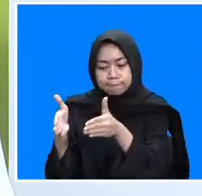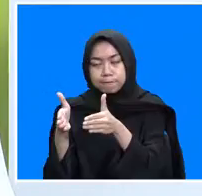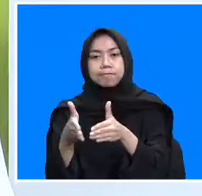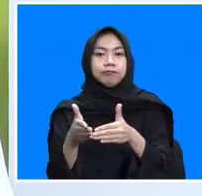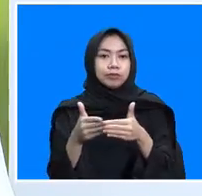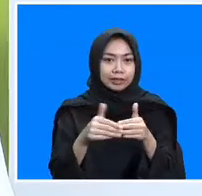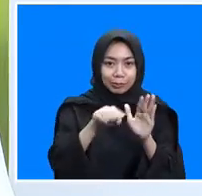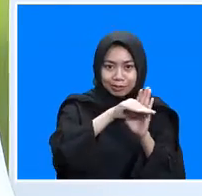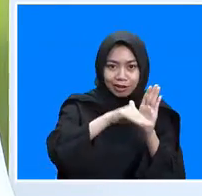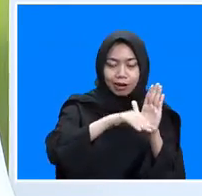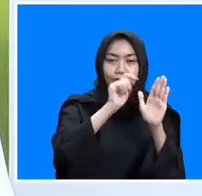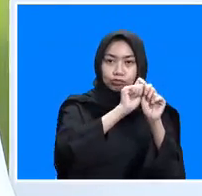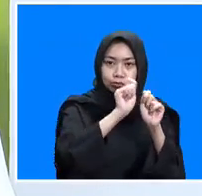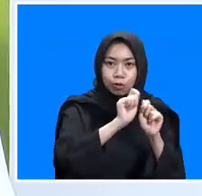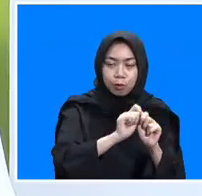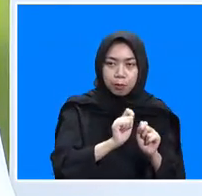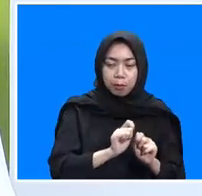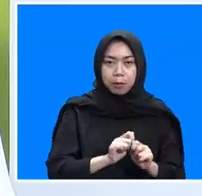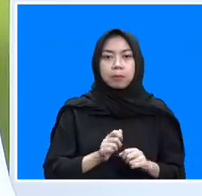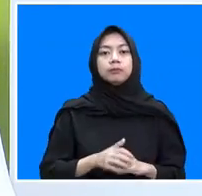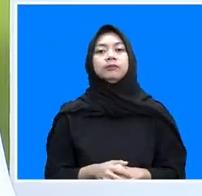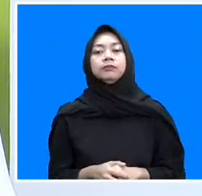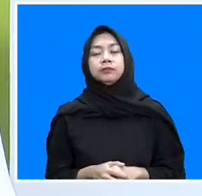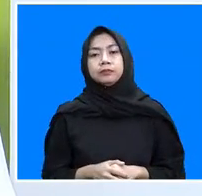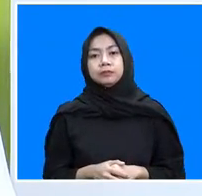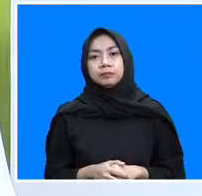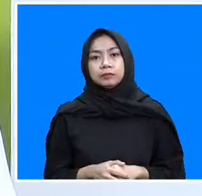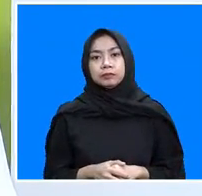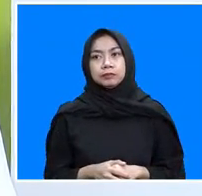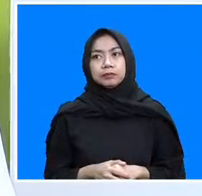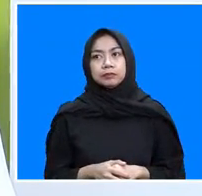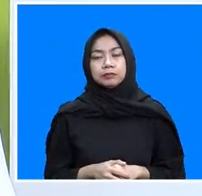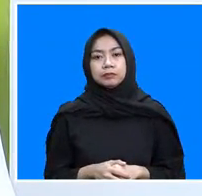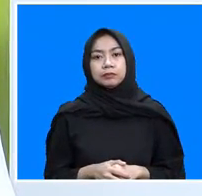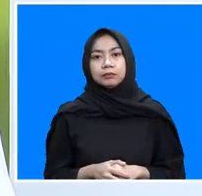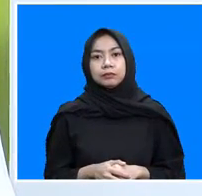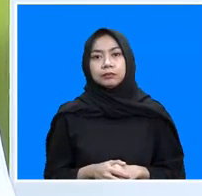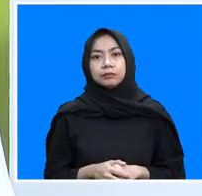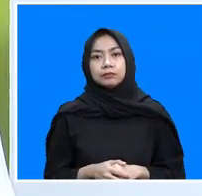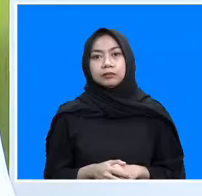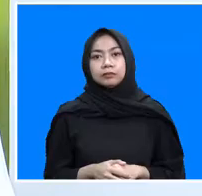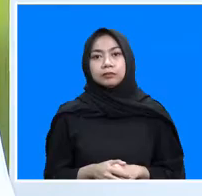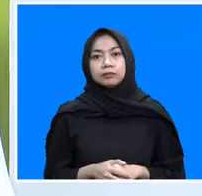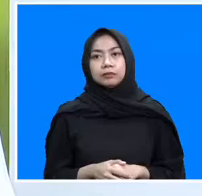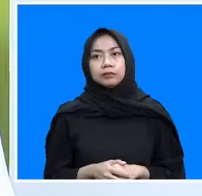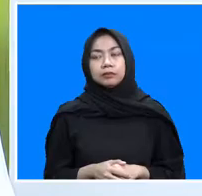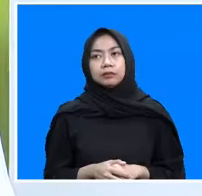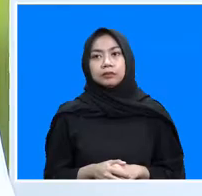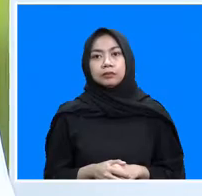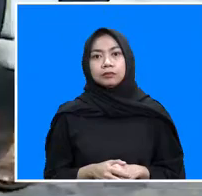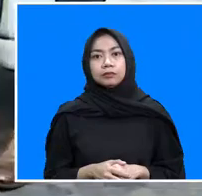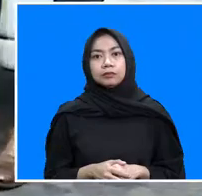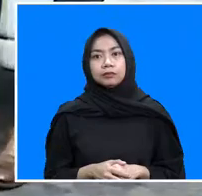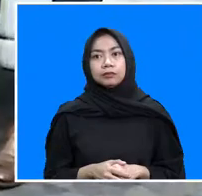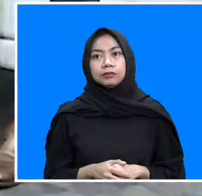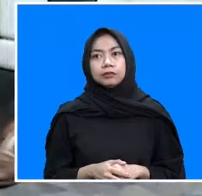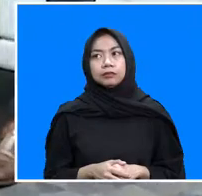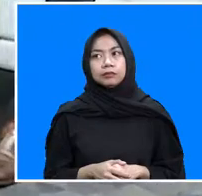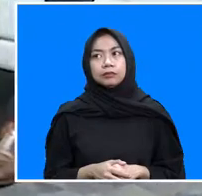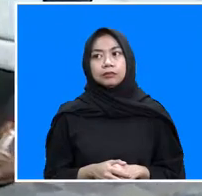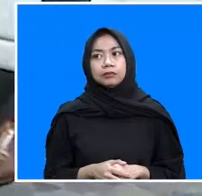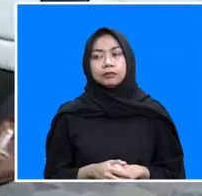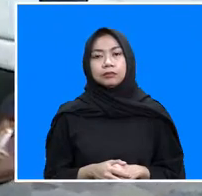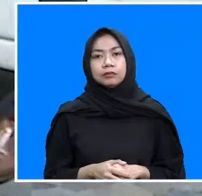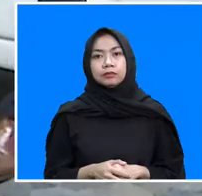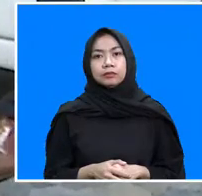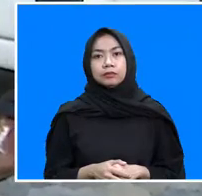In this environment, we have about 65% of our students going to public schools and the remaining not.